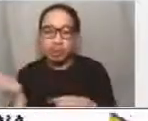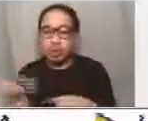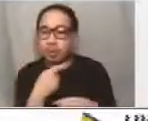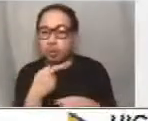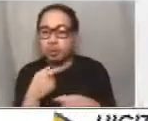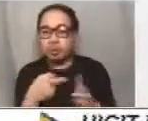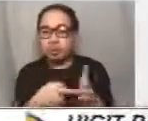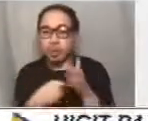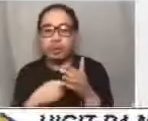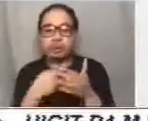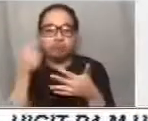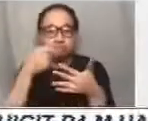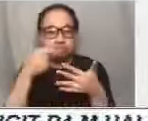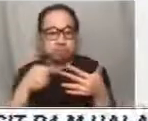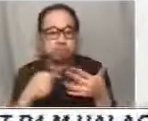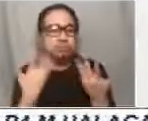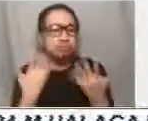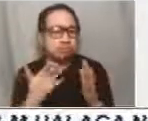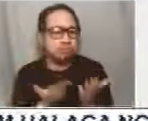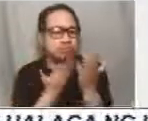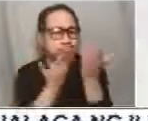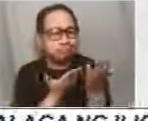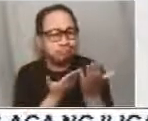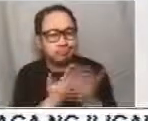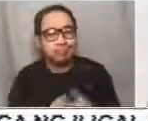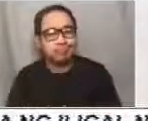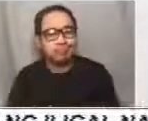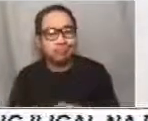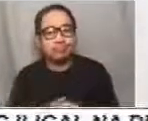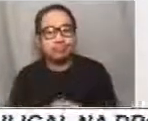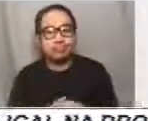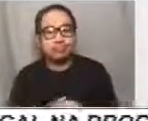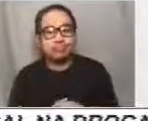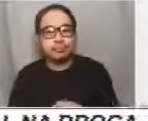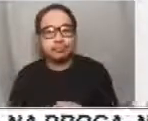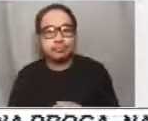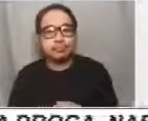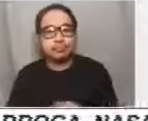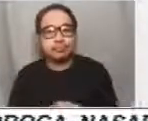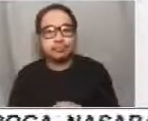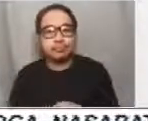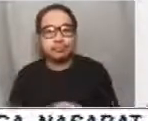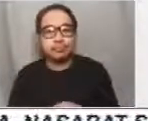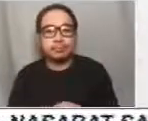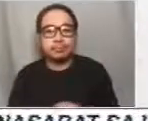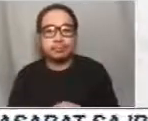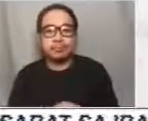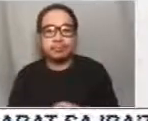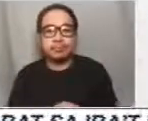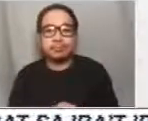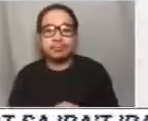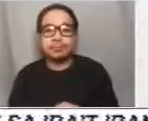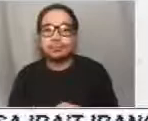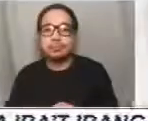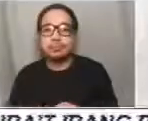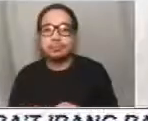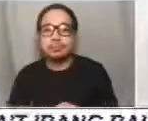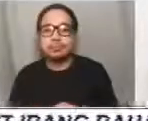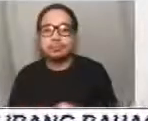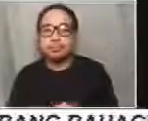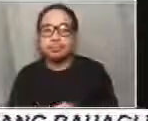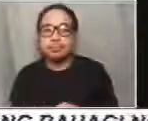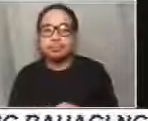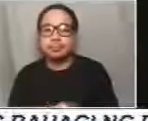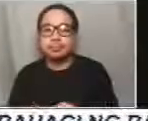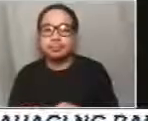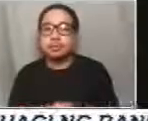pamamaraan ukol dito ang pagpapabuti ng internet services sa bansa at pagbuo ng National Employment Recovery Strategy o